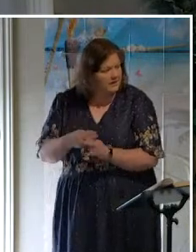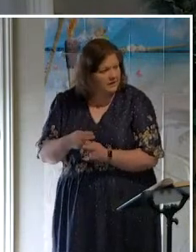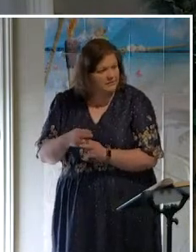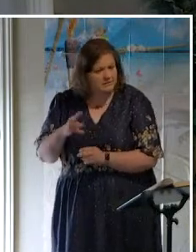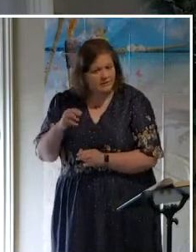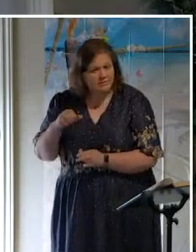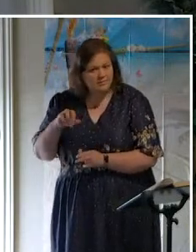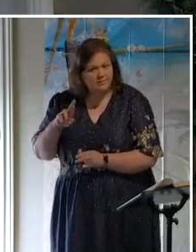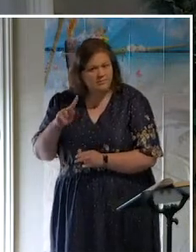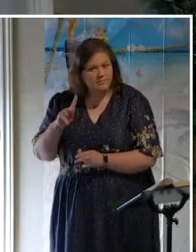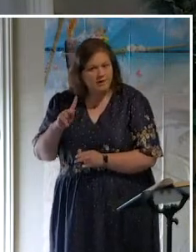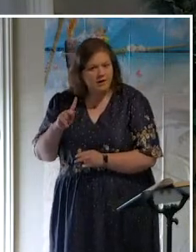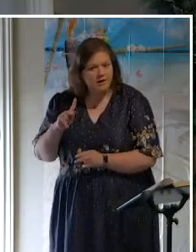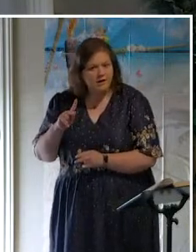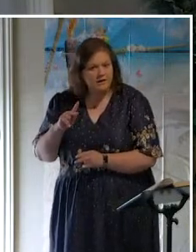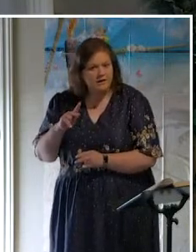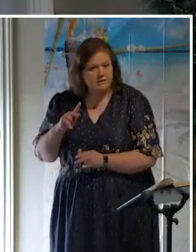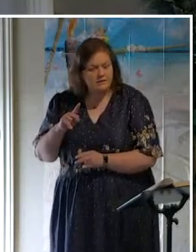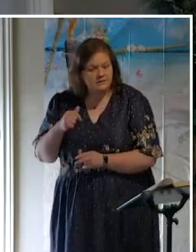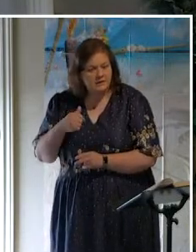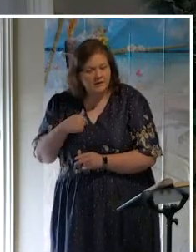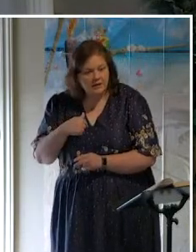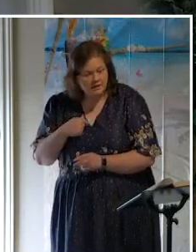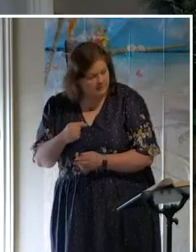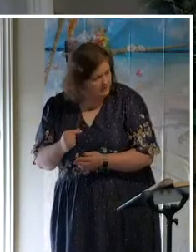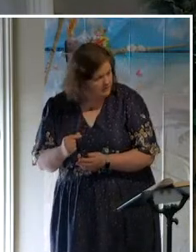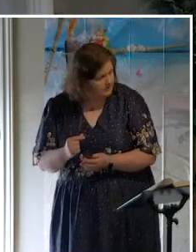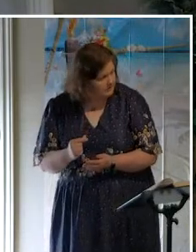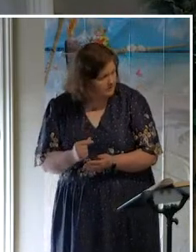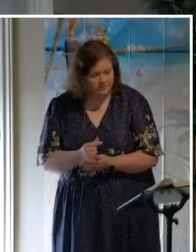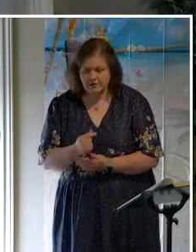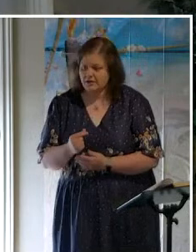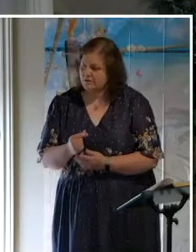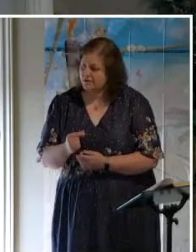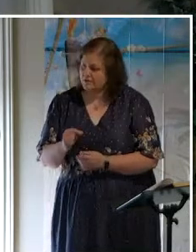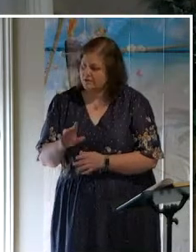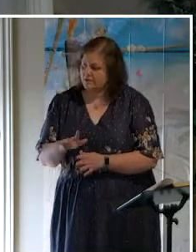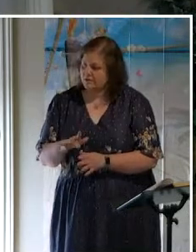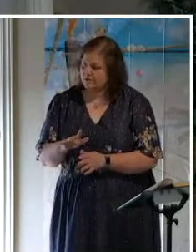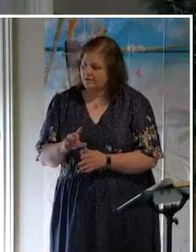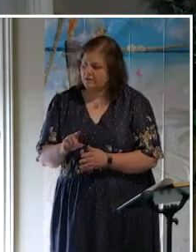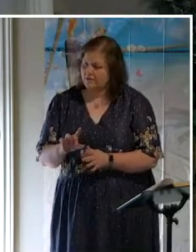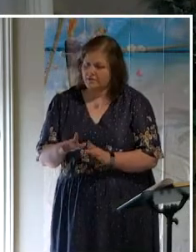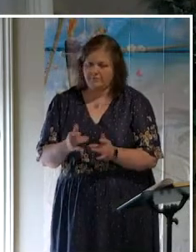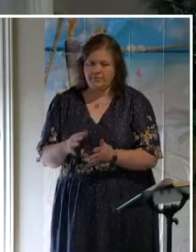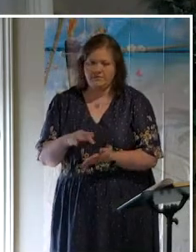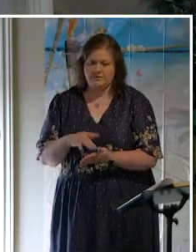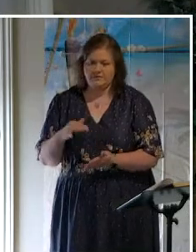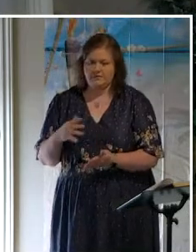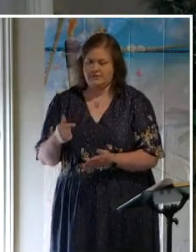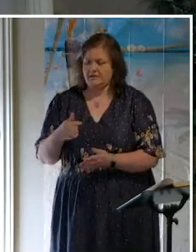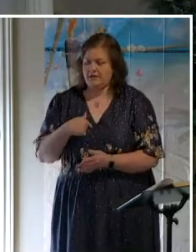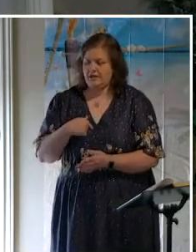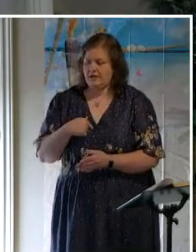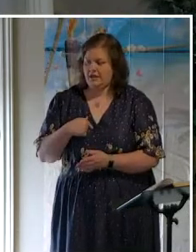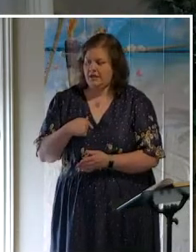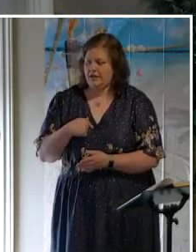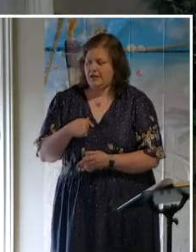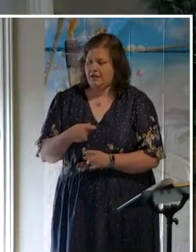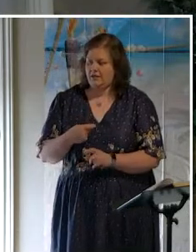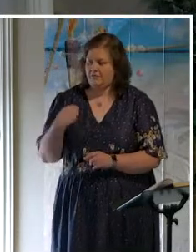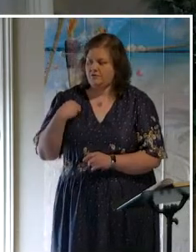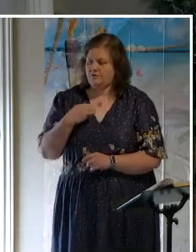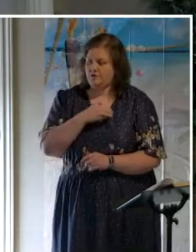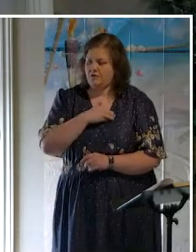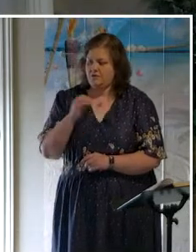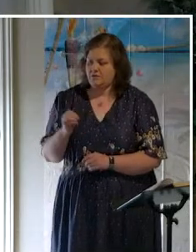from St. John, New Brunswick. I am a graduate with Certificate of Biblical Studies. My name is Marco Cacciola. I'm from Toronto, Ontario.